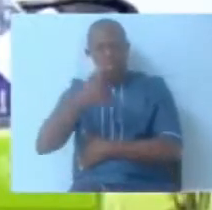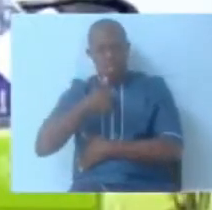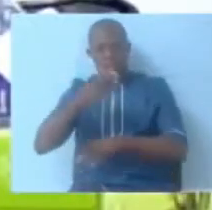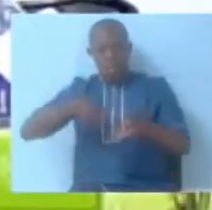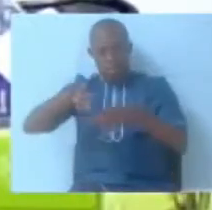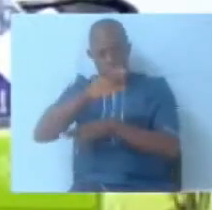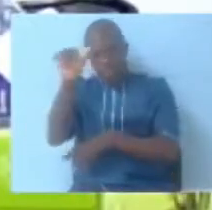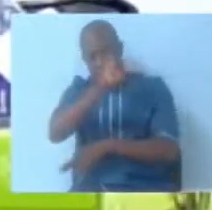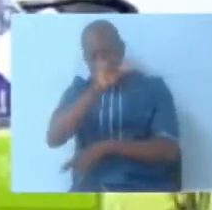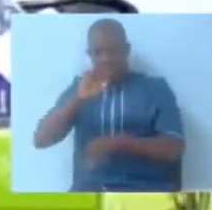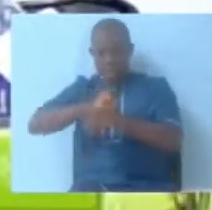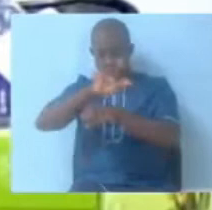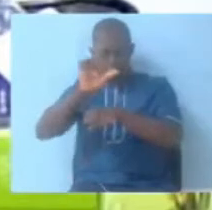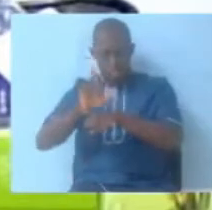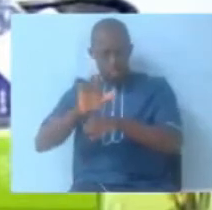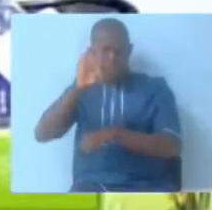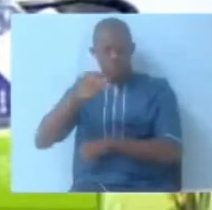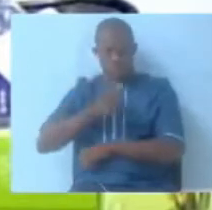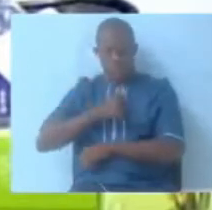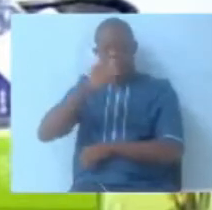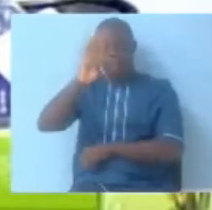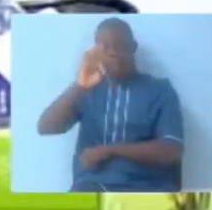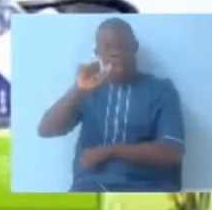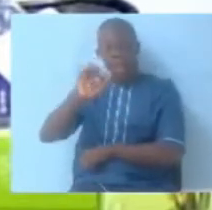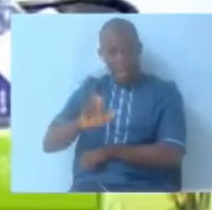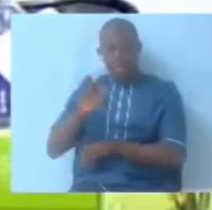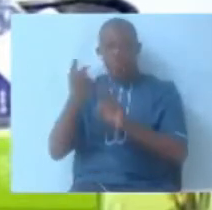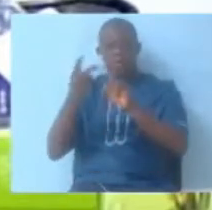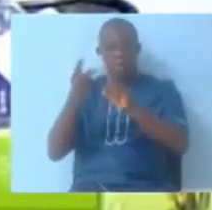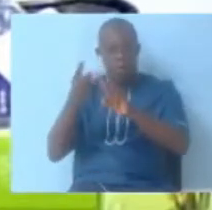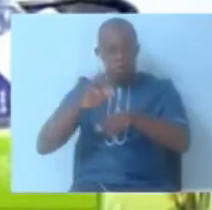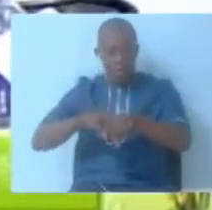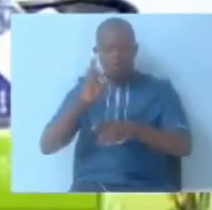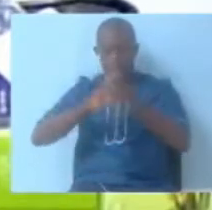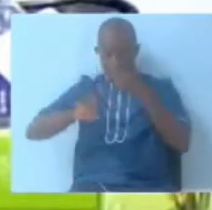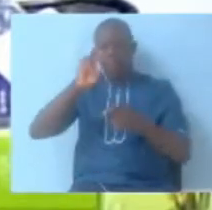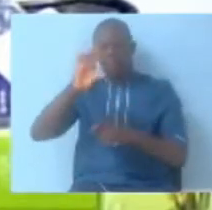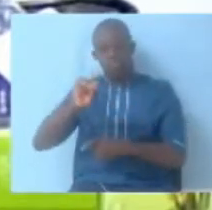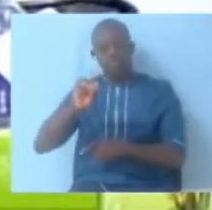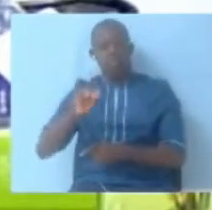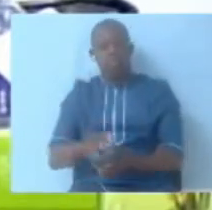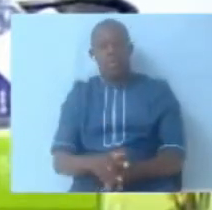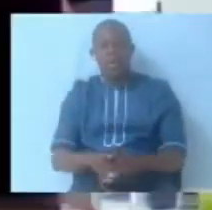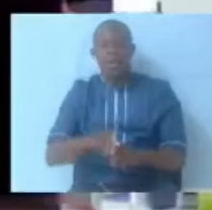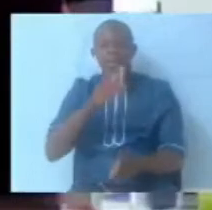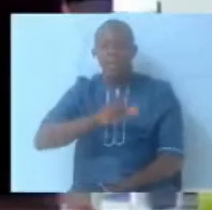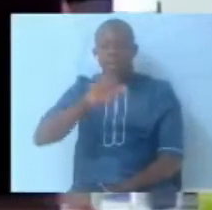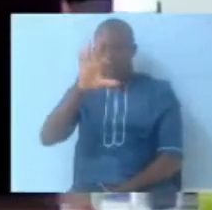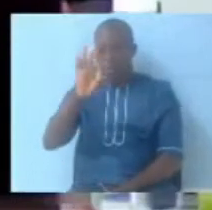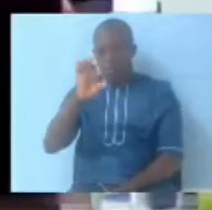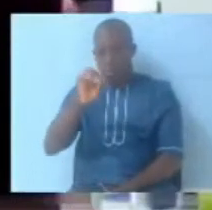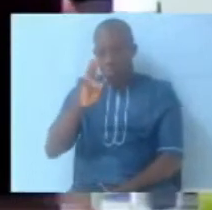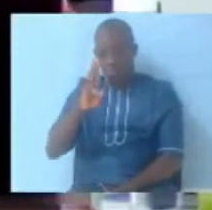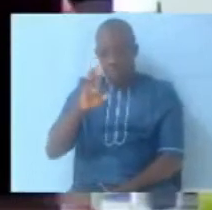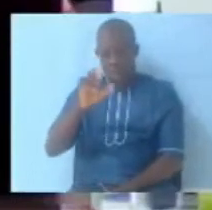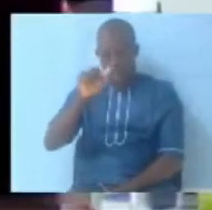second time. 1998 muruta Sierra Leone nyin silo katanna ba sayin kanke kota ke sinya fulanjam. Mr. Touray, before you move on to Sierra Leone,